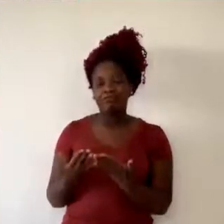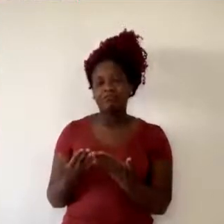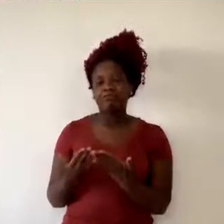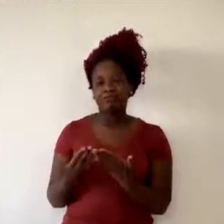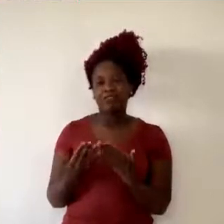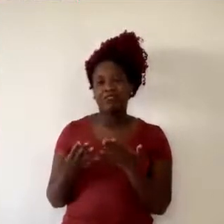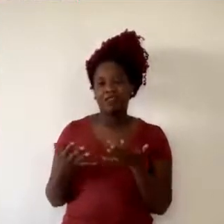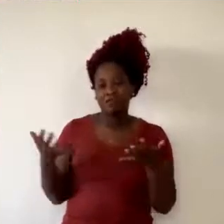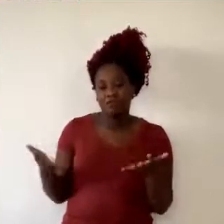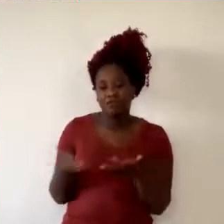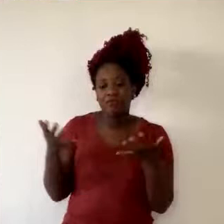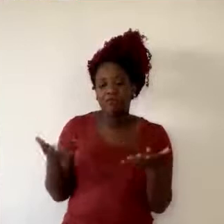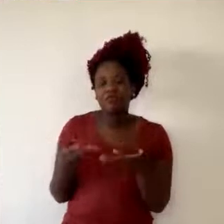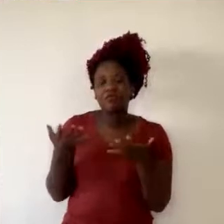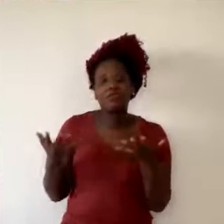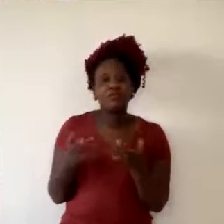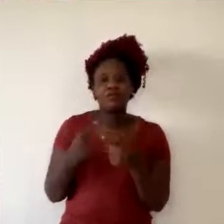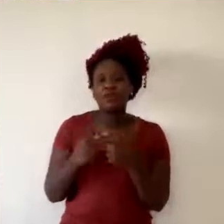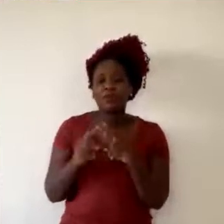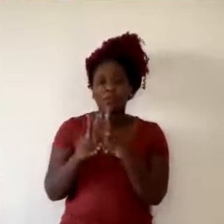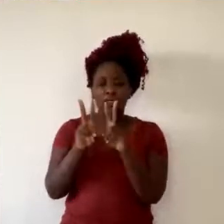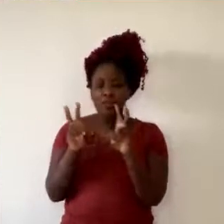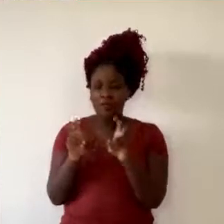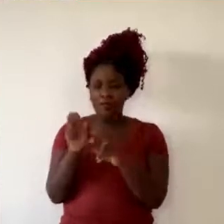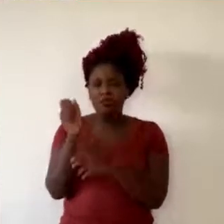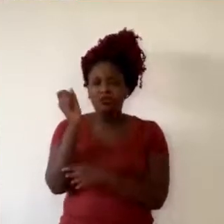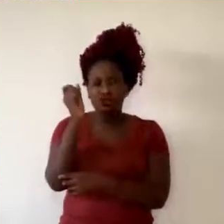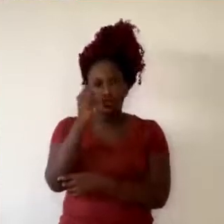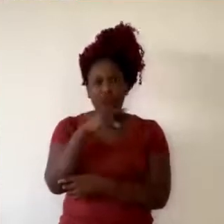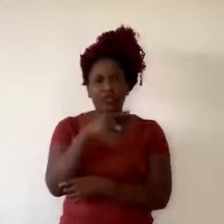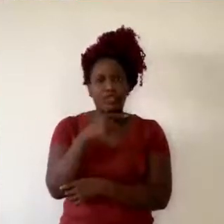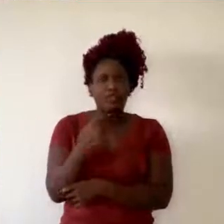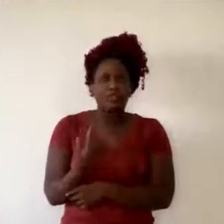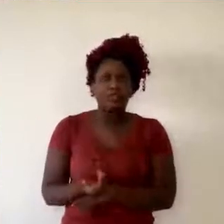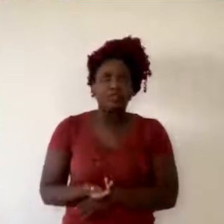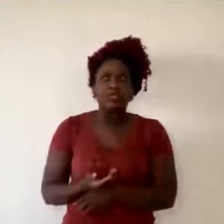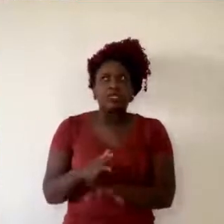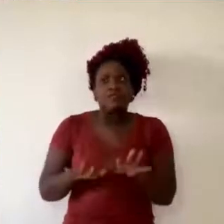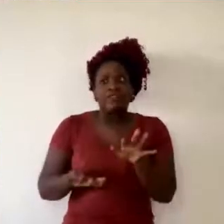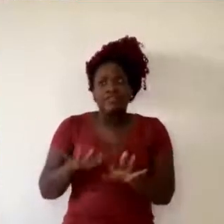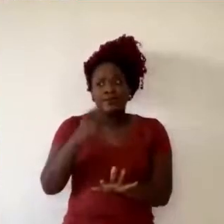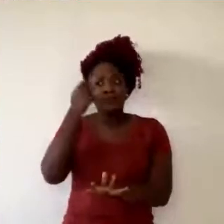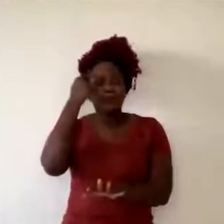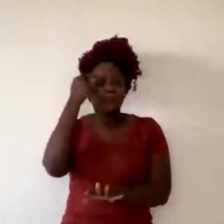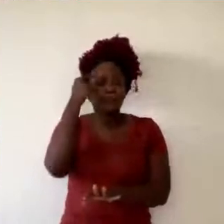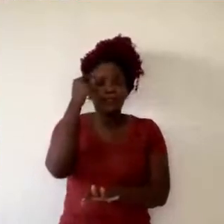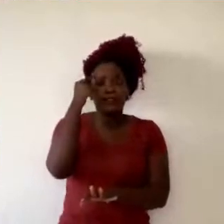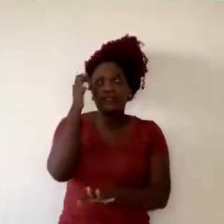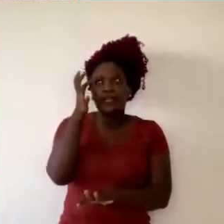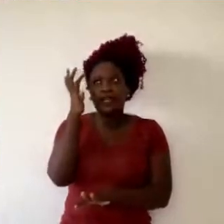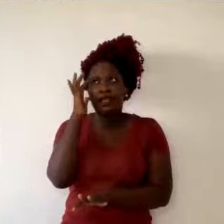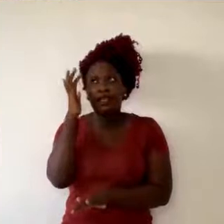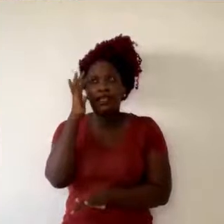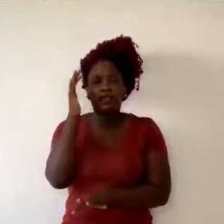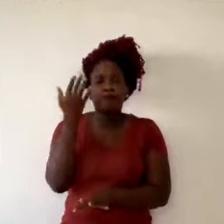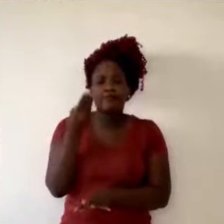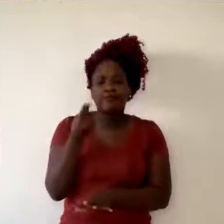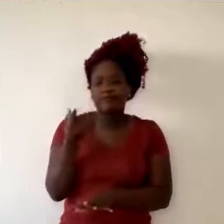are motivating, inspirational messages. And oftentimes